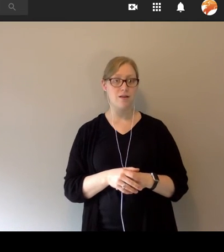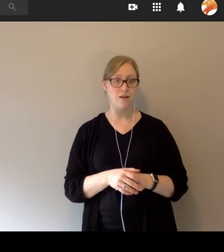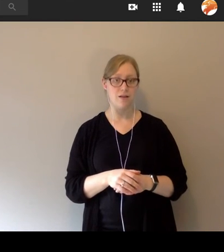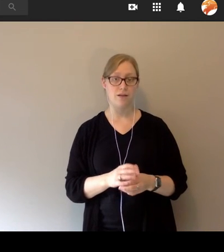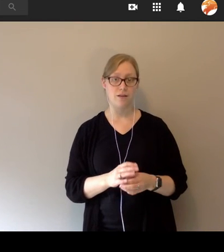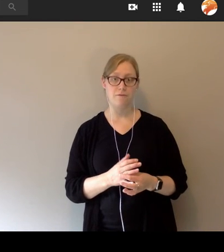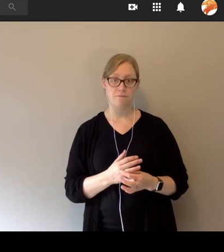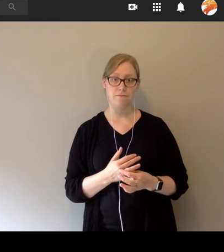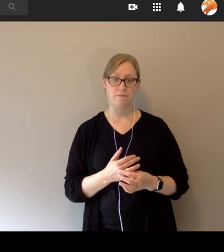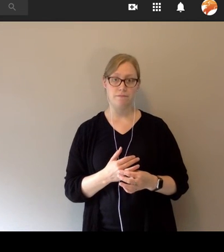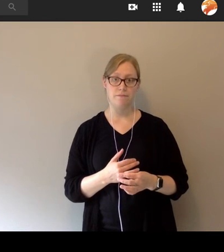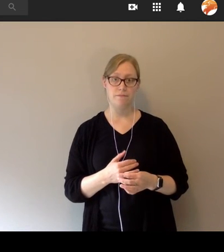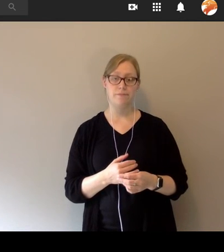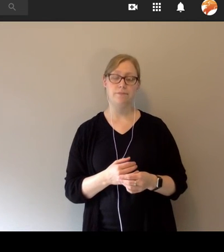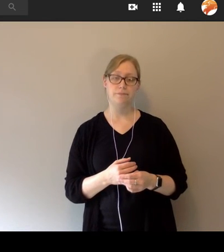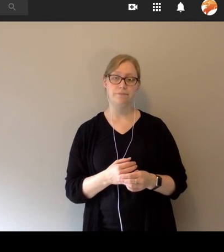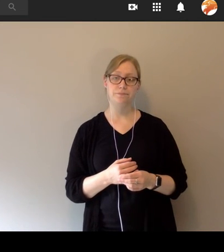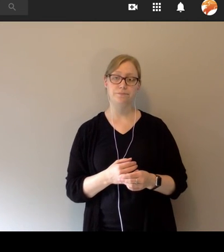the opposite direction.